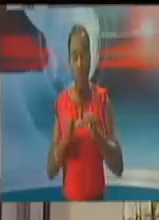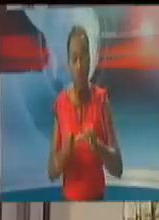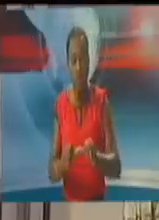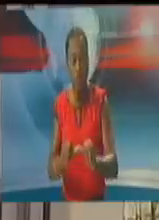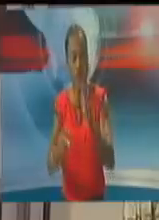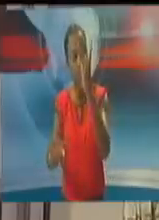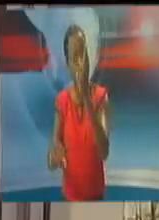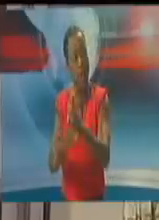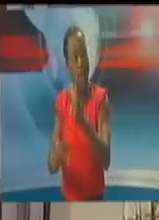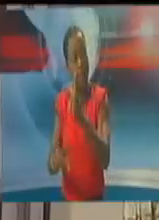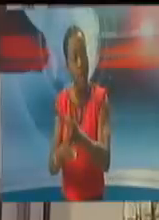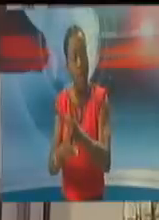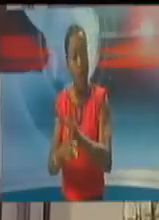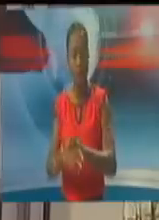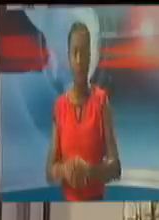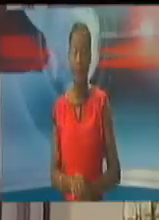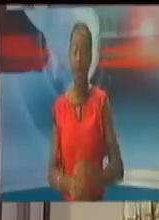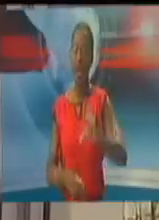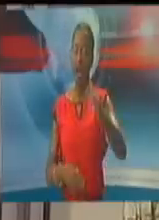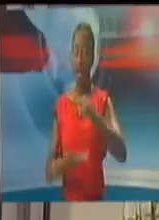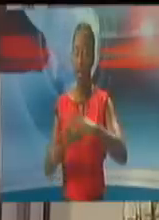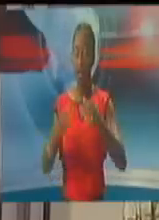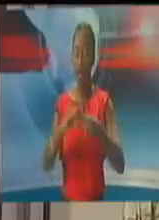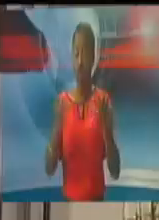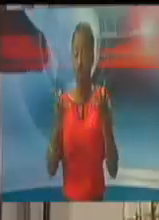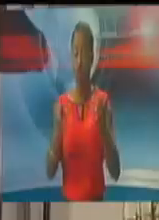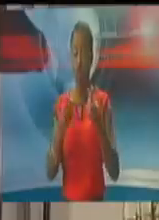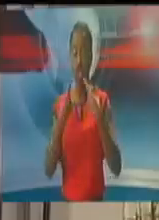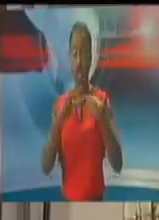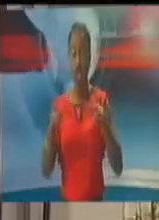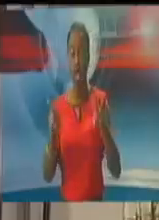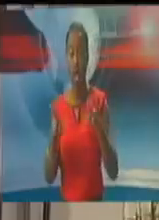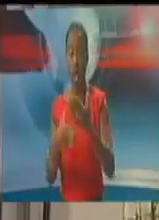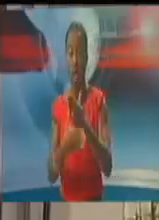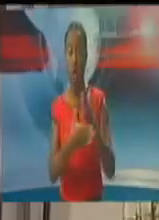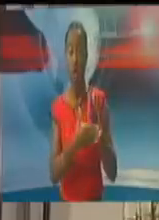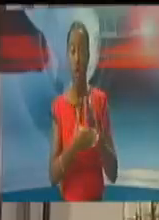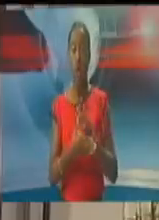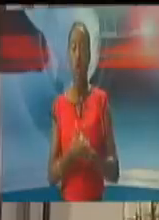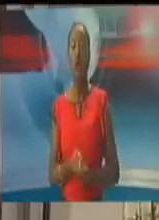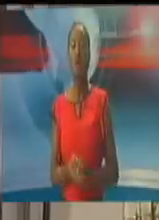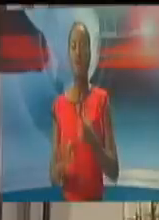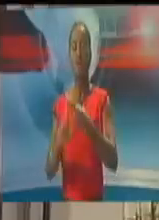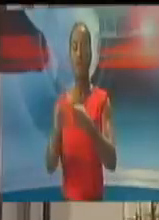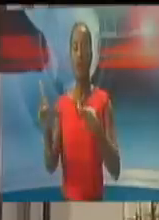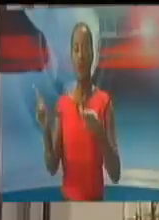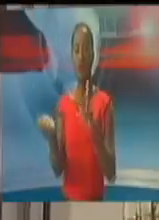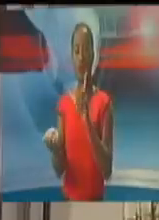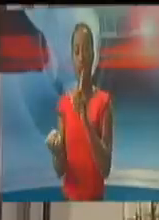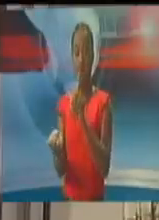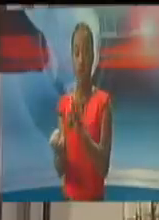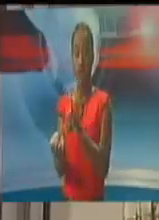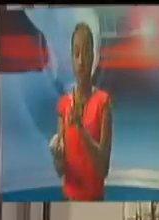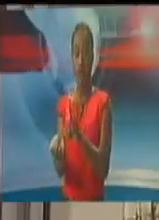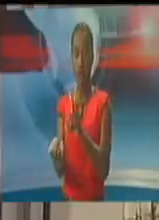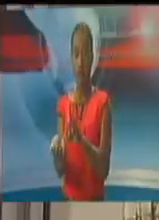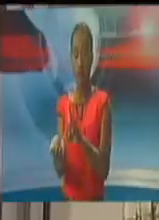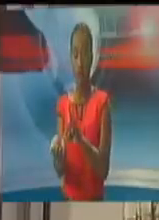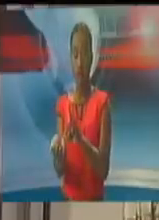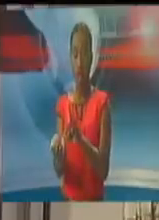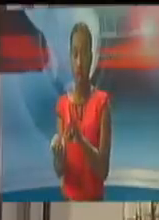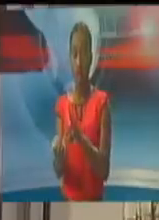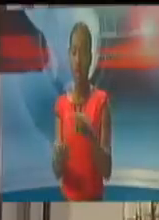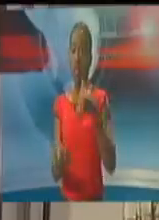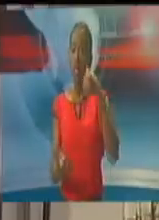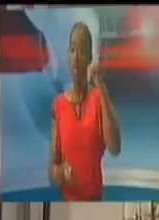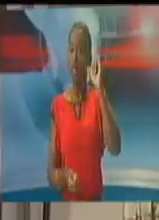The second to last headline I would like to share, and this comes out from Dr. Joanne Paul's presentation yesterday